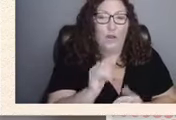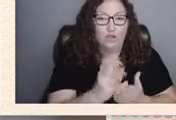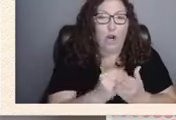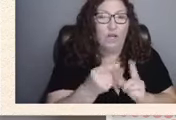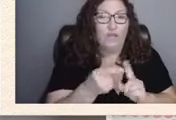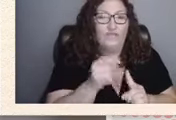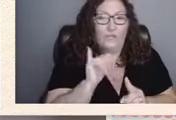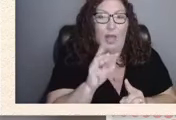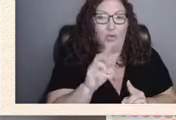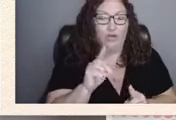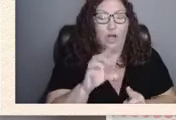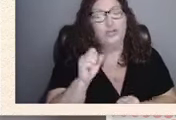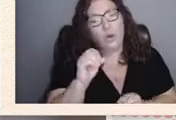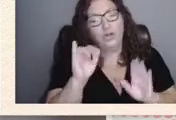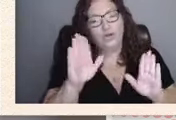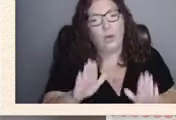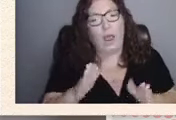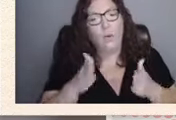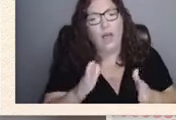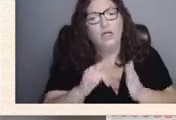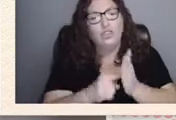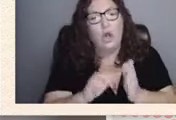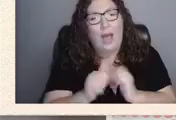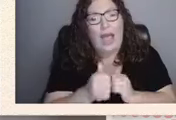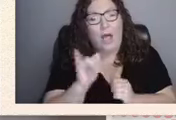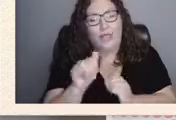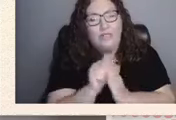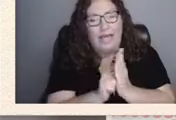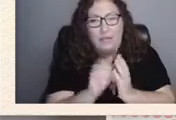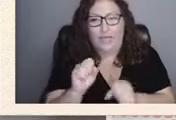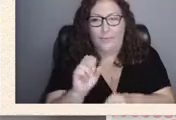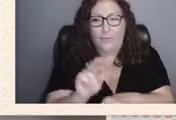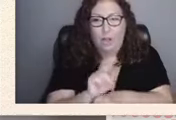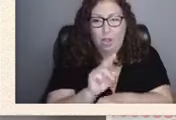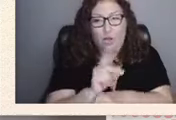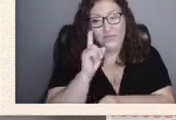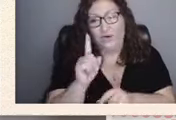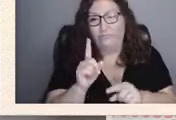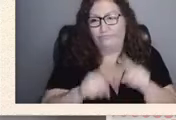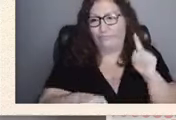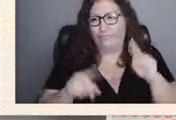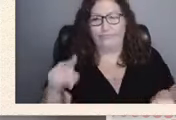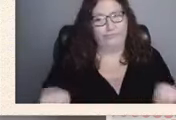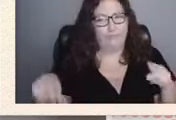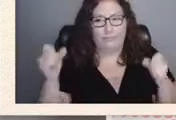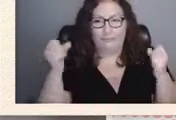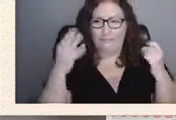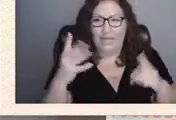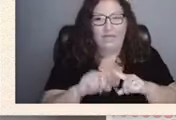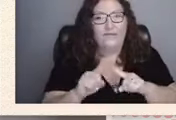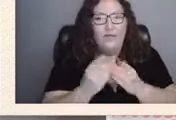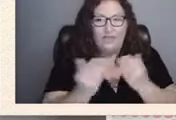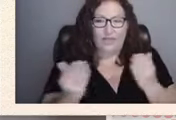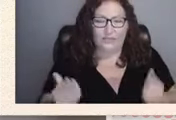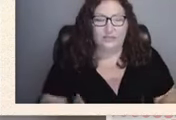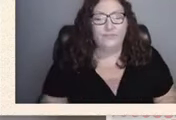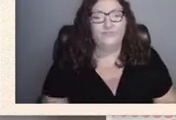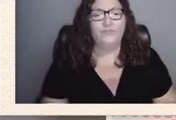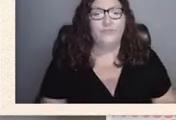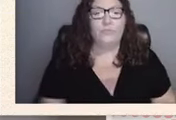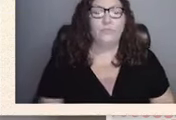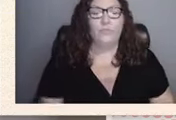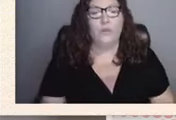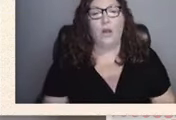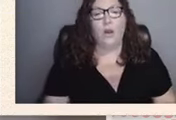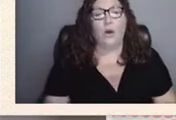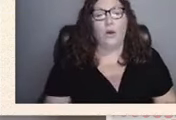great way to show that how these accounts can be utilized for a lot of different things. With all this in mind, you get